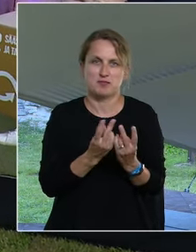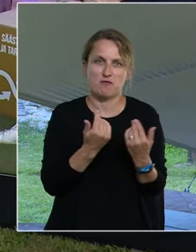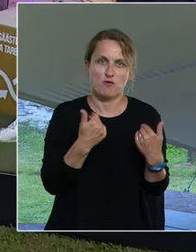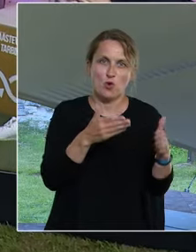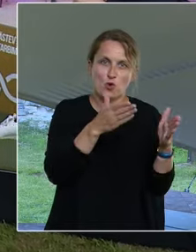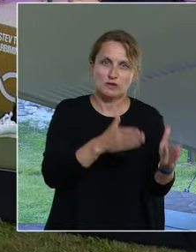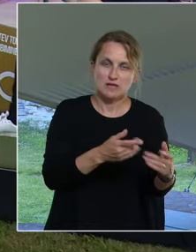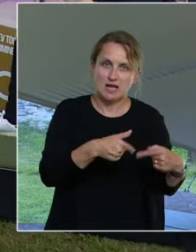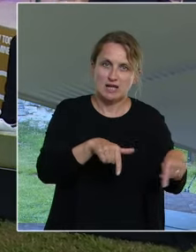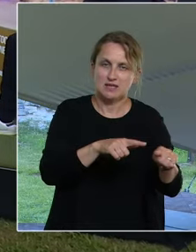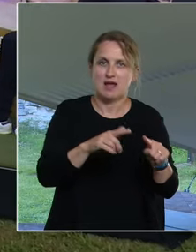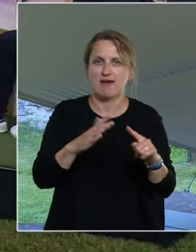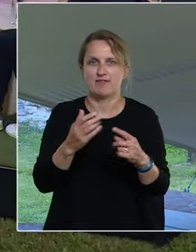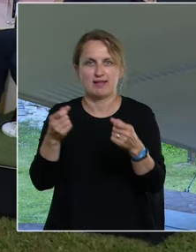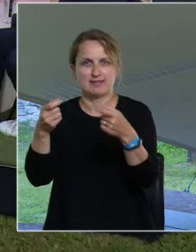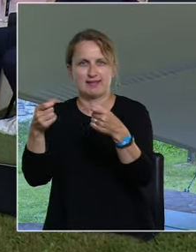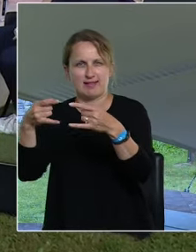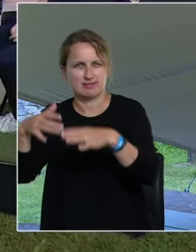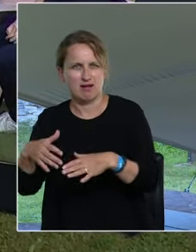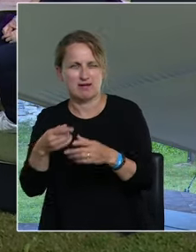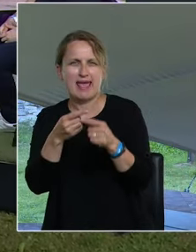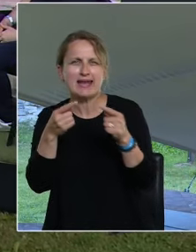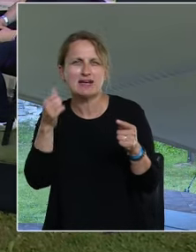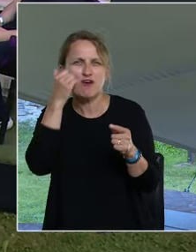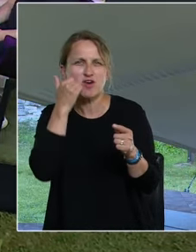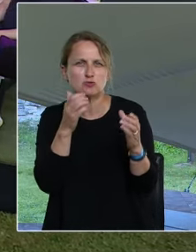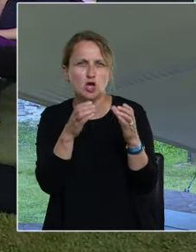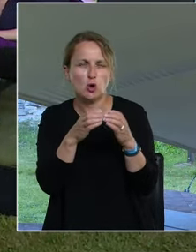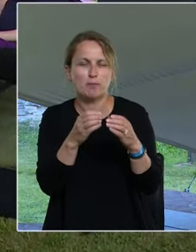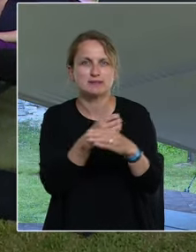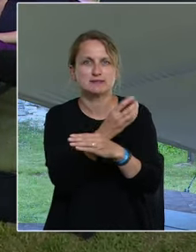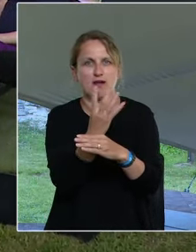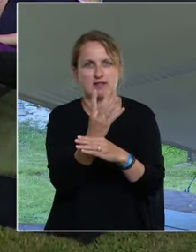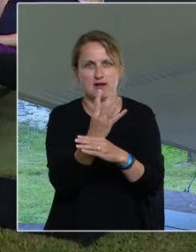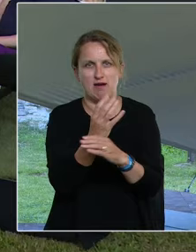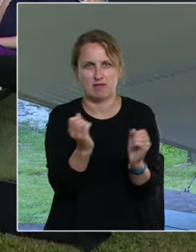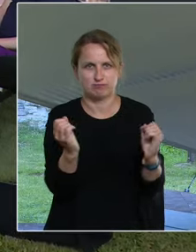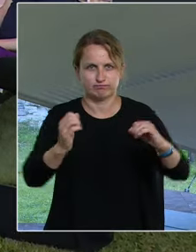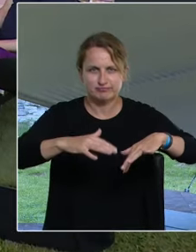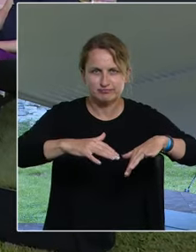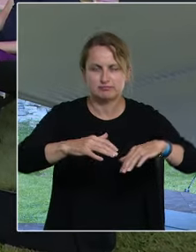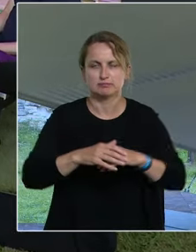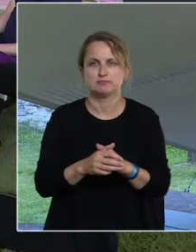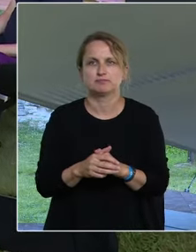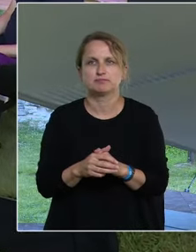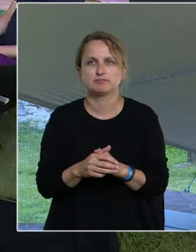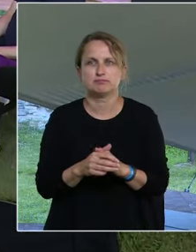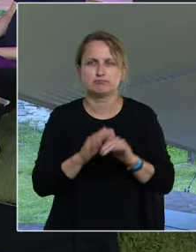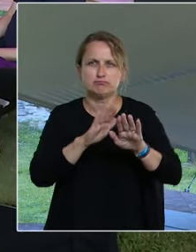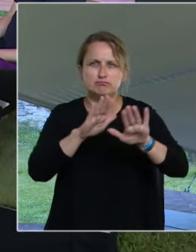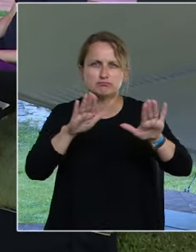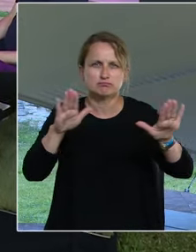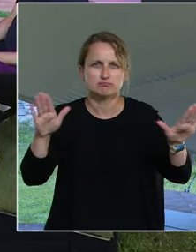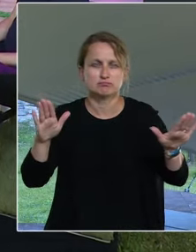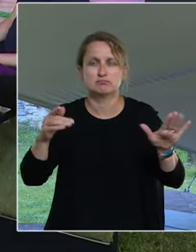it's also two different age groups. So we want to put artists together. We might exhibit artists